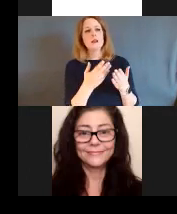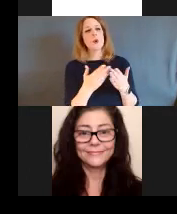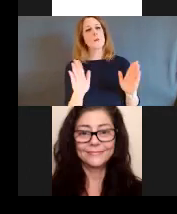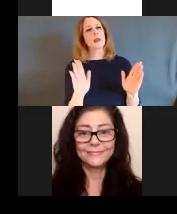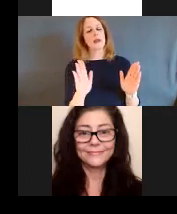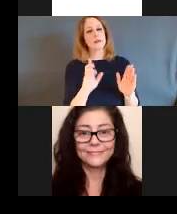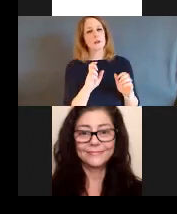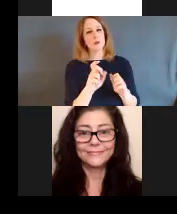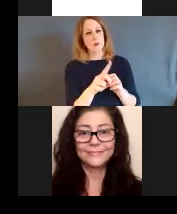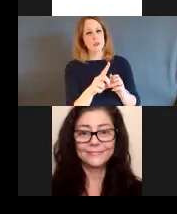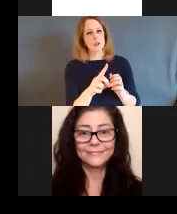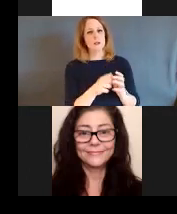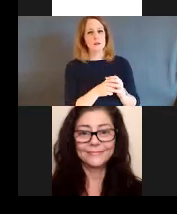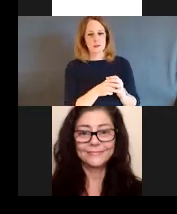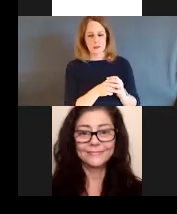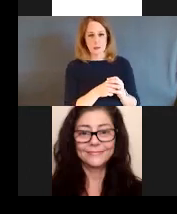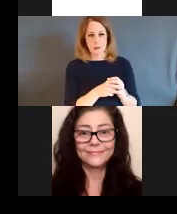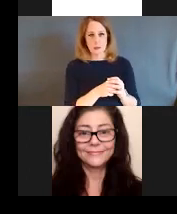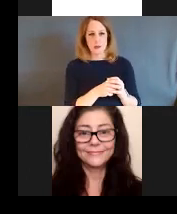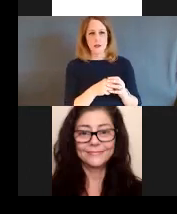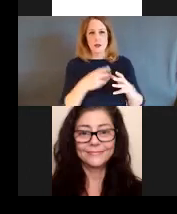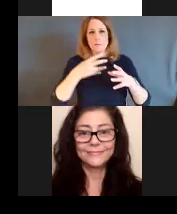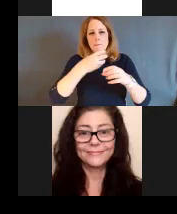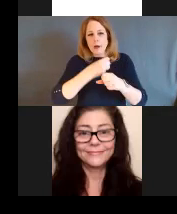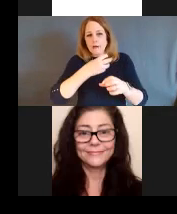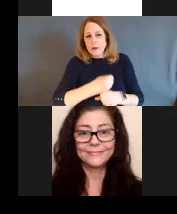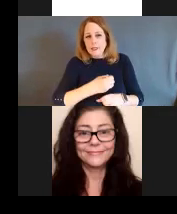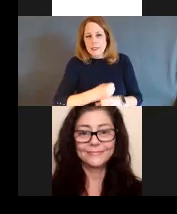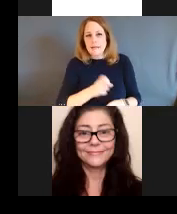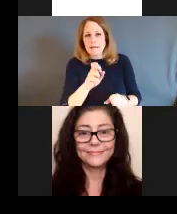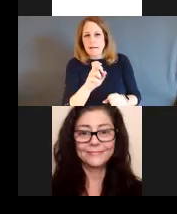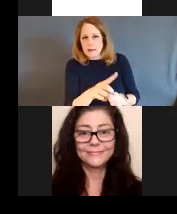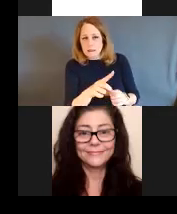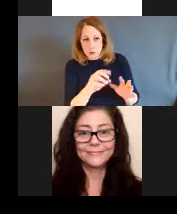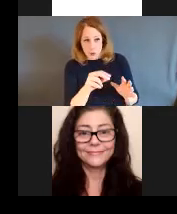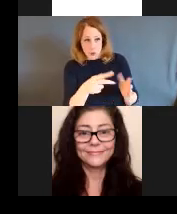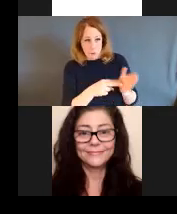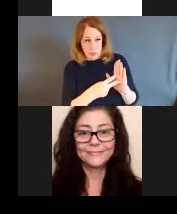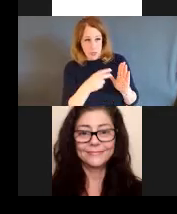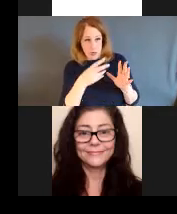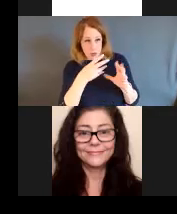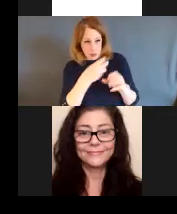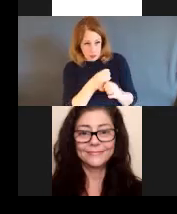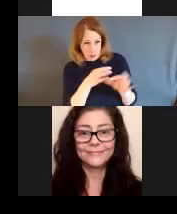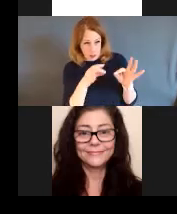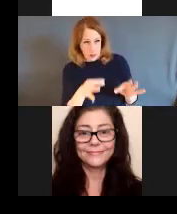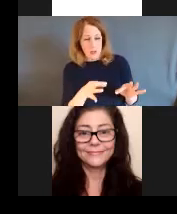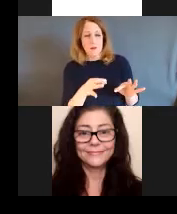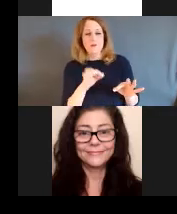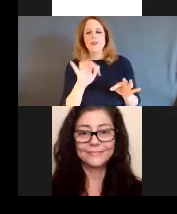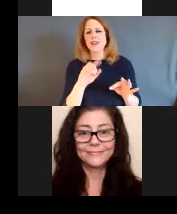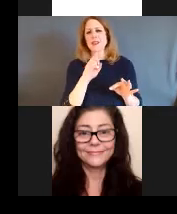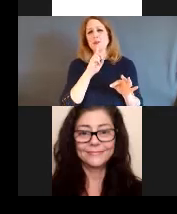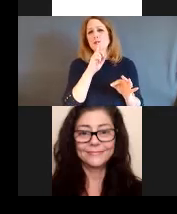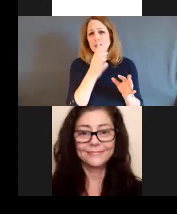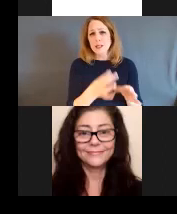grounding questions, paraphrasing and asking questions for clarity. This can be particularly